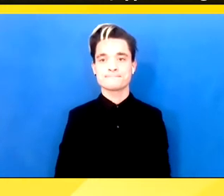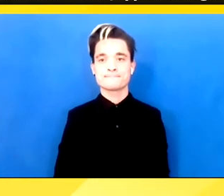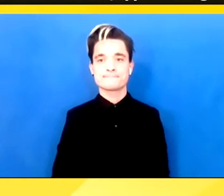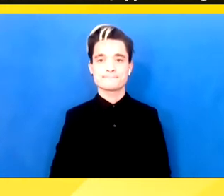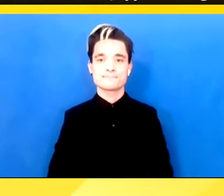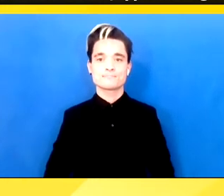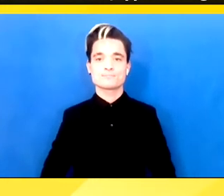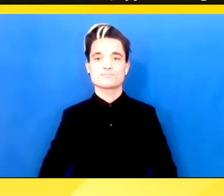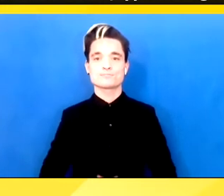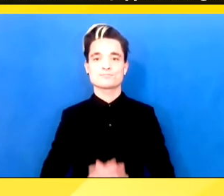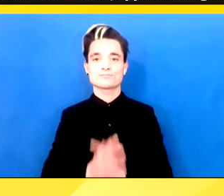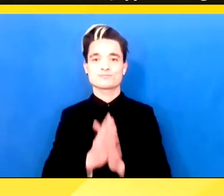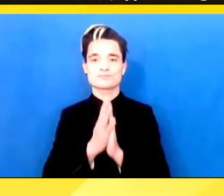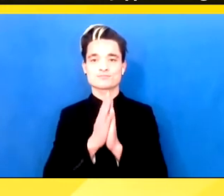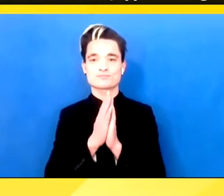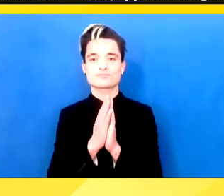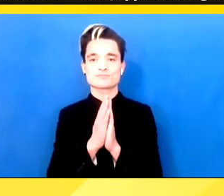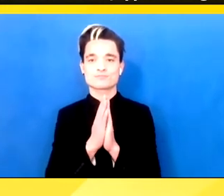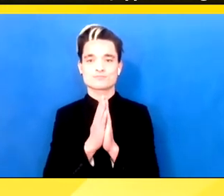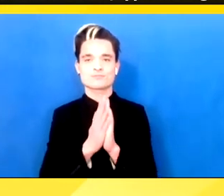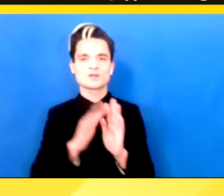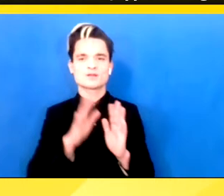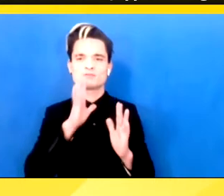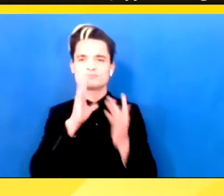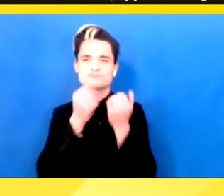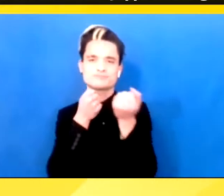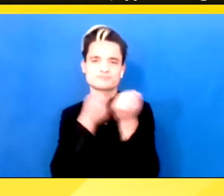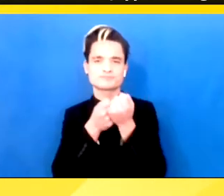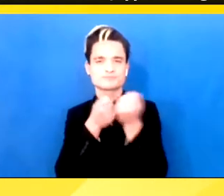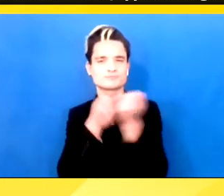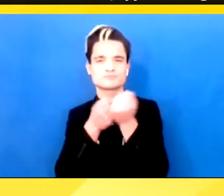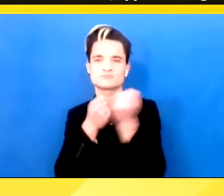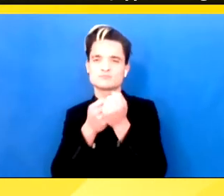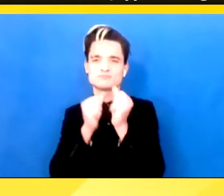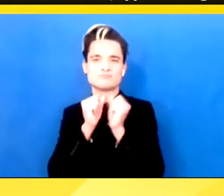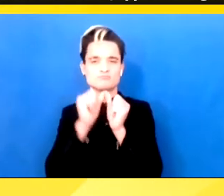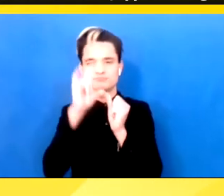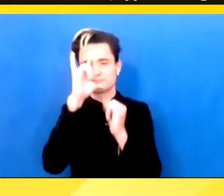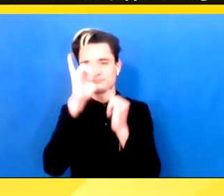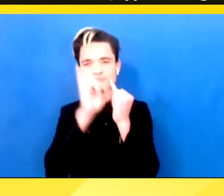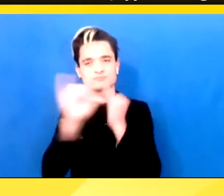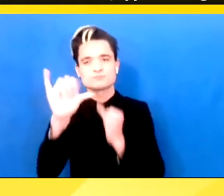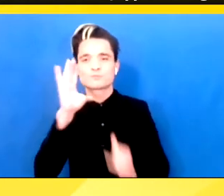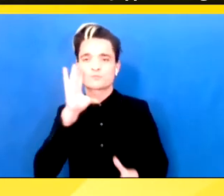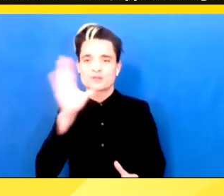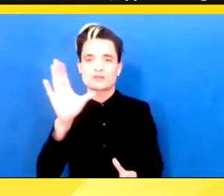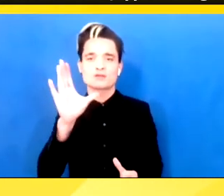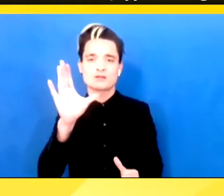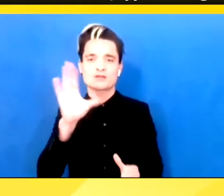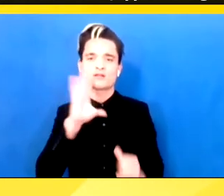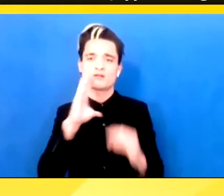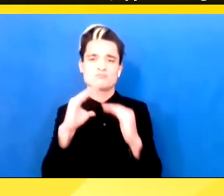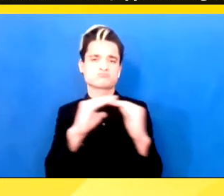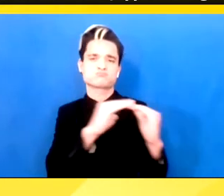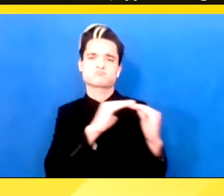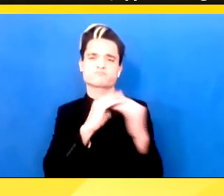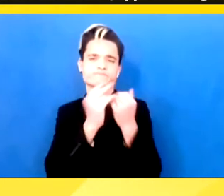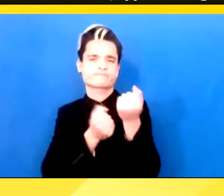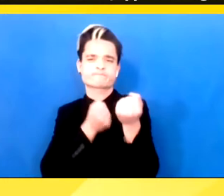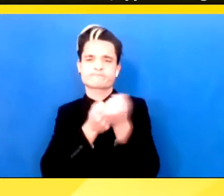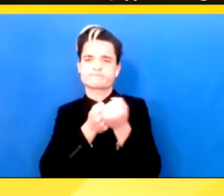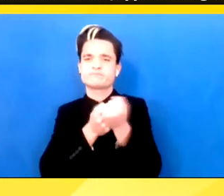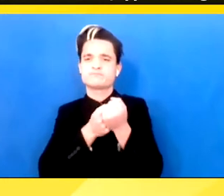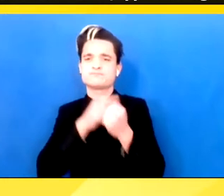Yeah, solidarity forever. Solidarity is what this afternoon represents. We have heard from folks